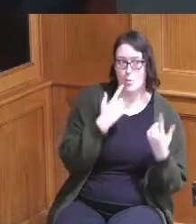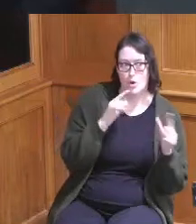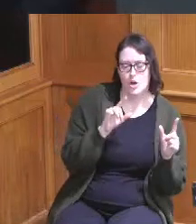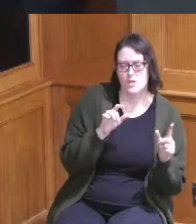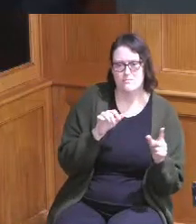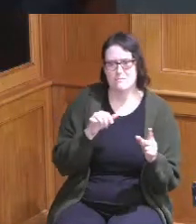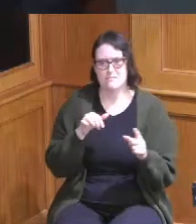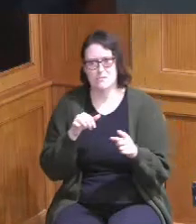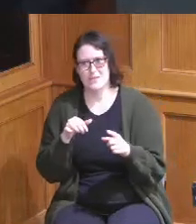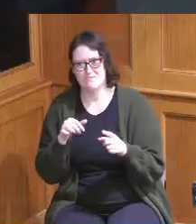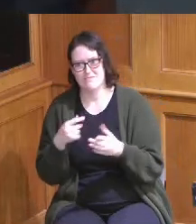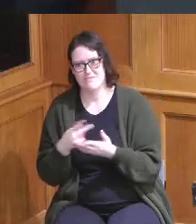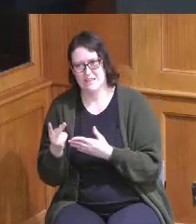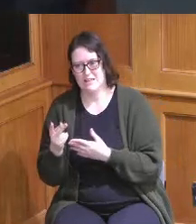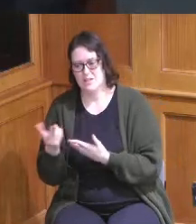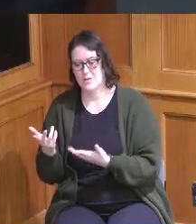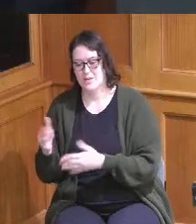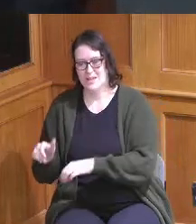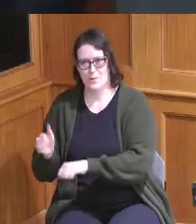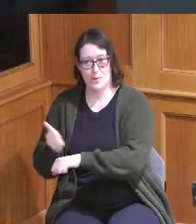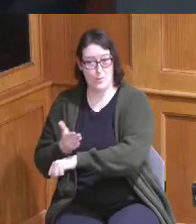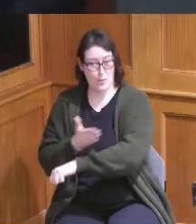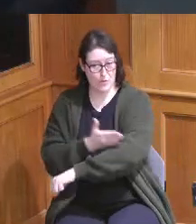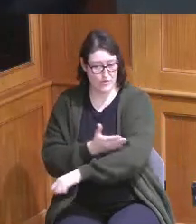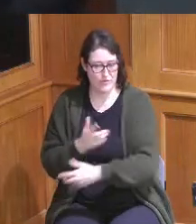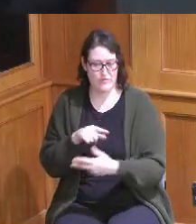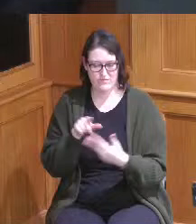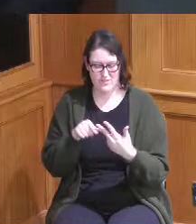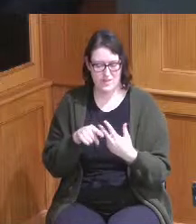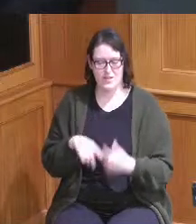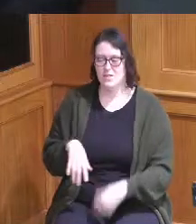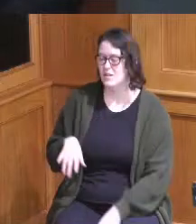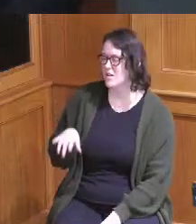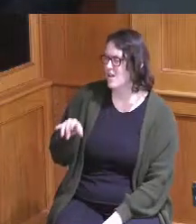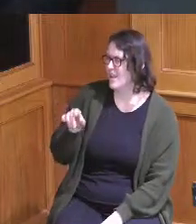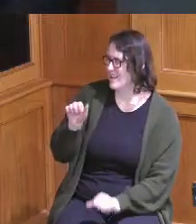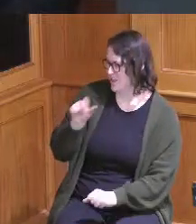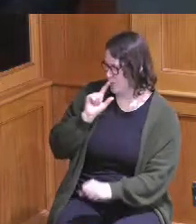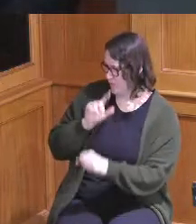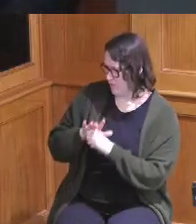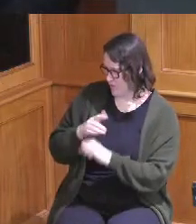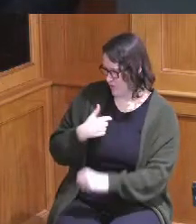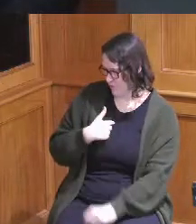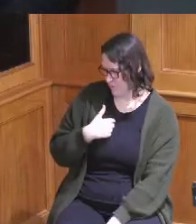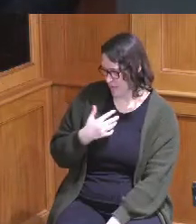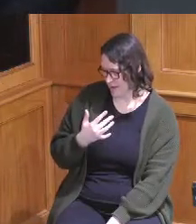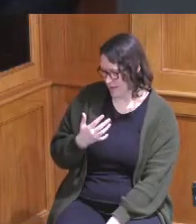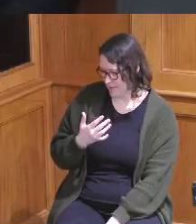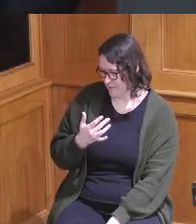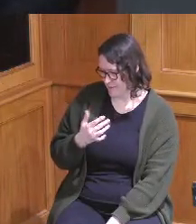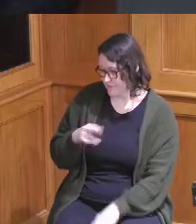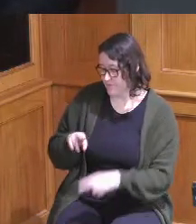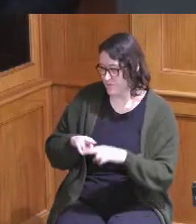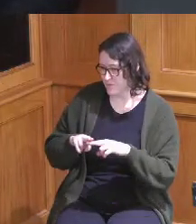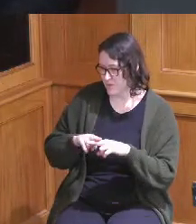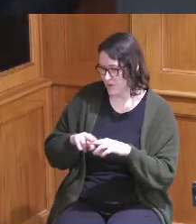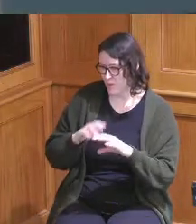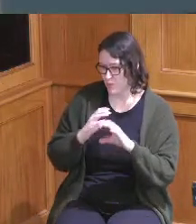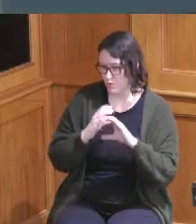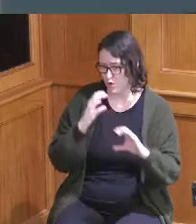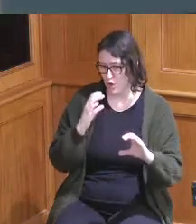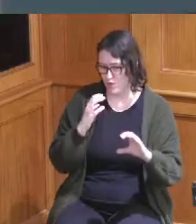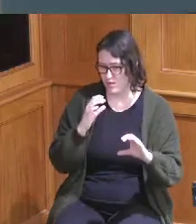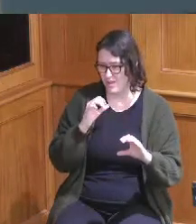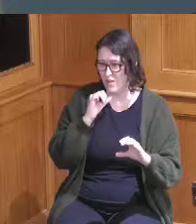improve. Thank you, Commissioner Dumas. Yeah, and Nick, if you can confirm for me about the railroad cars are